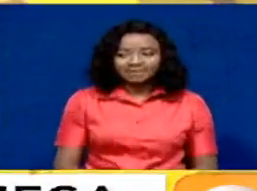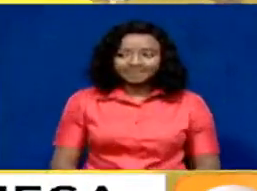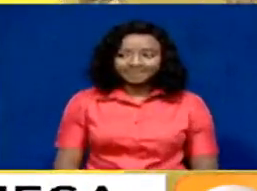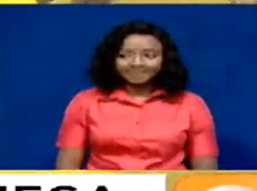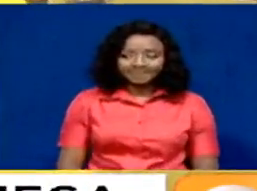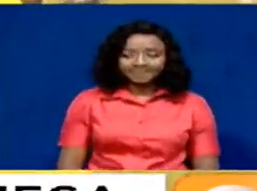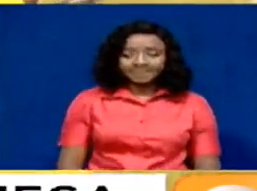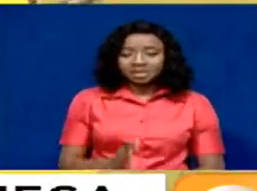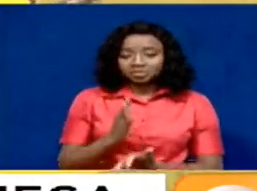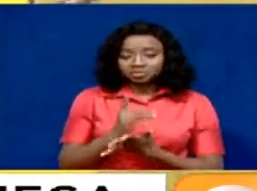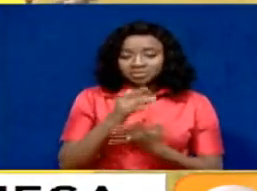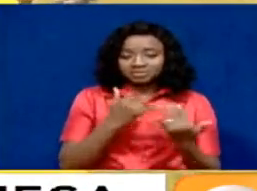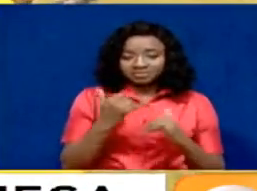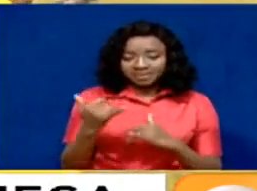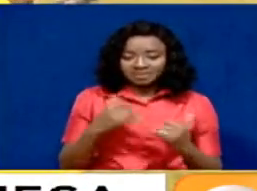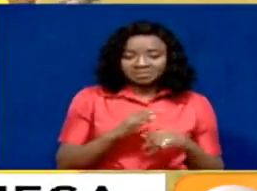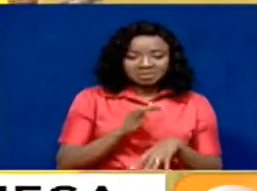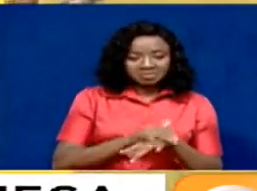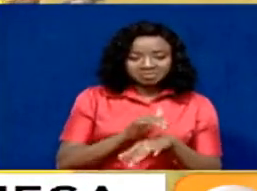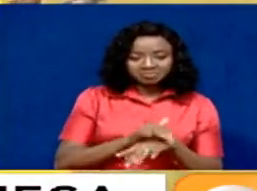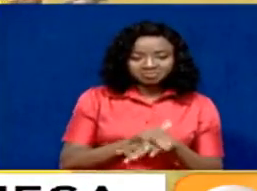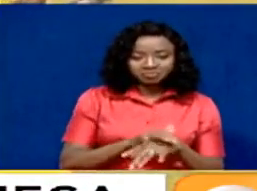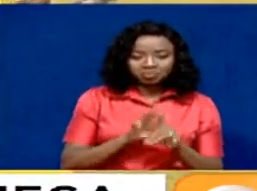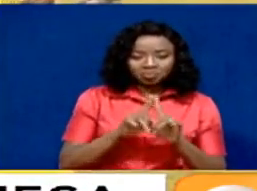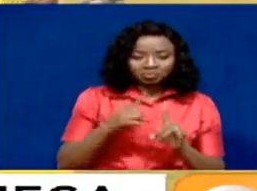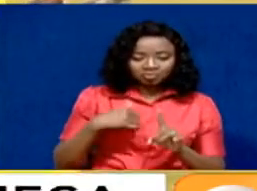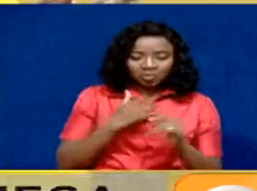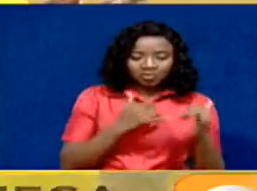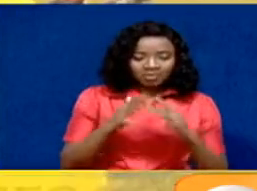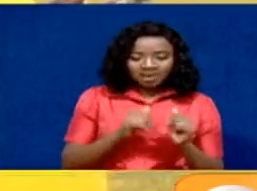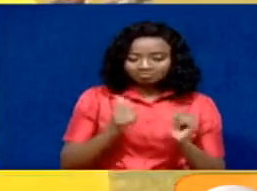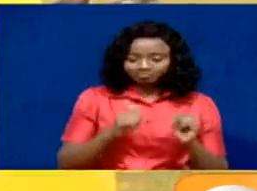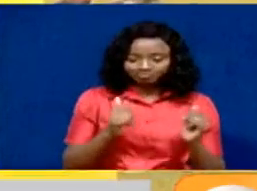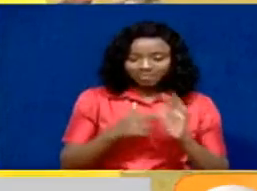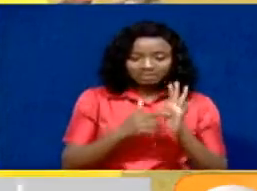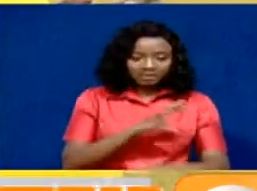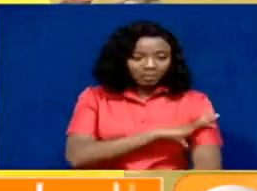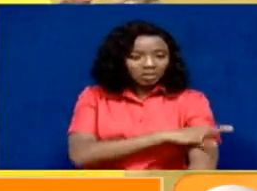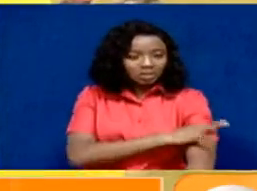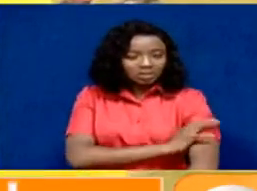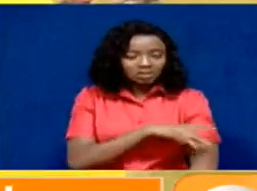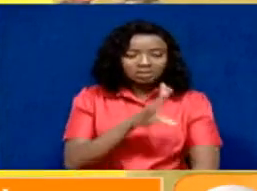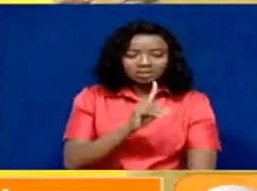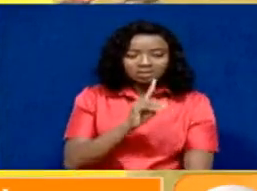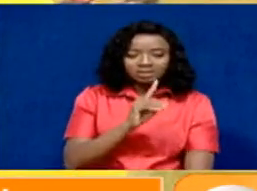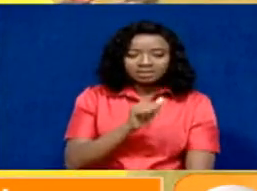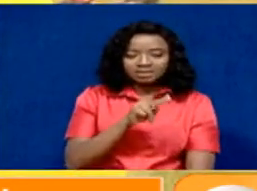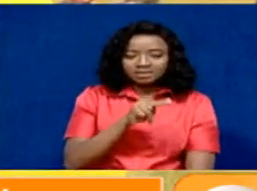Look, our back play was good, very good today, and our back row played very well, in particular our captain, Dan Sikuta.